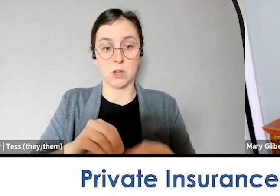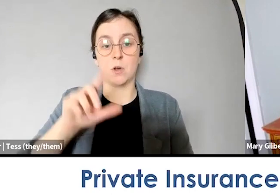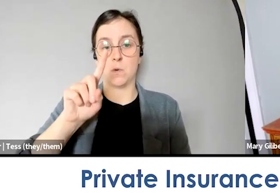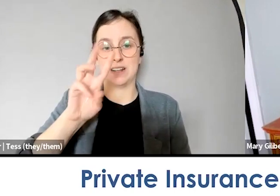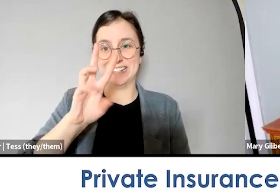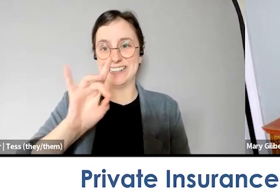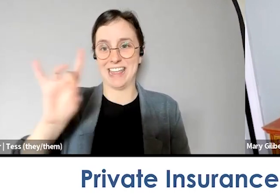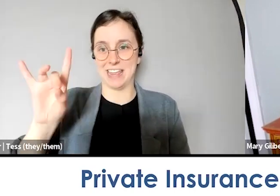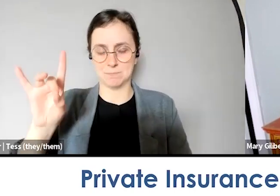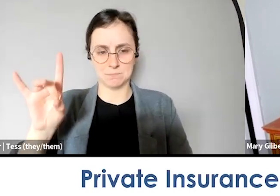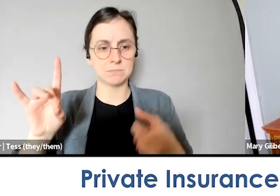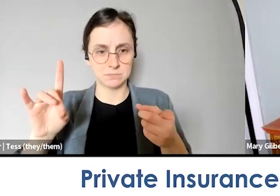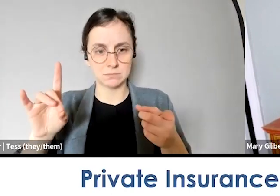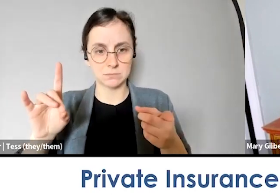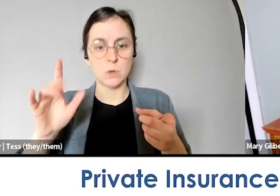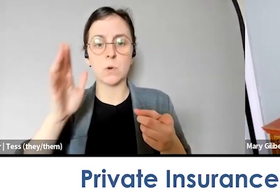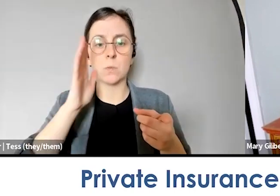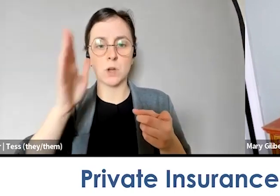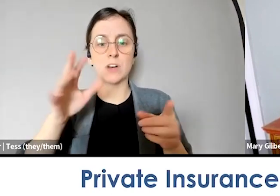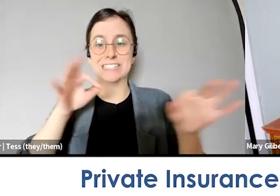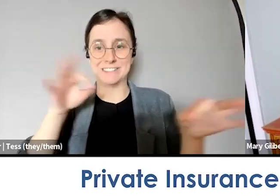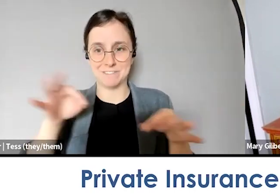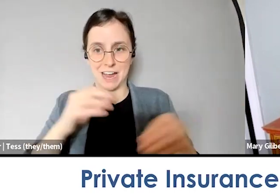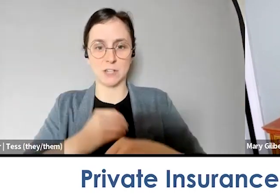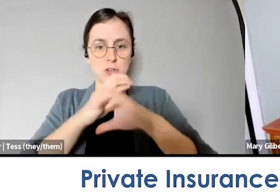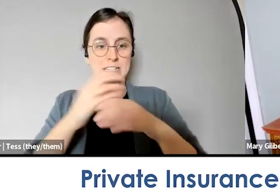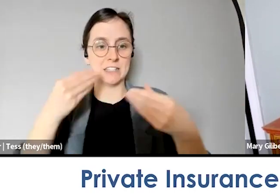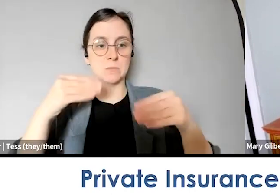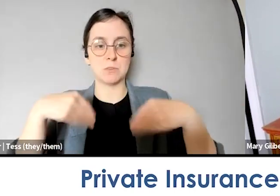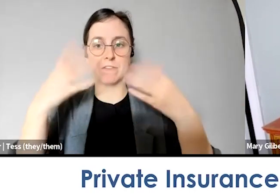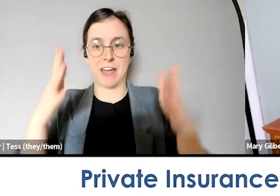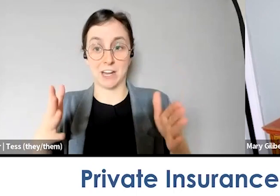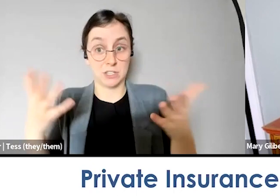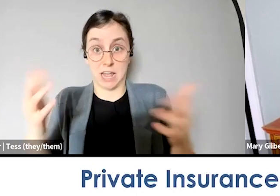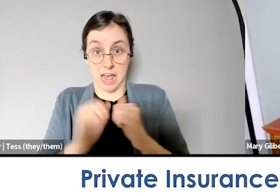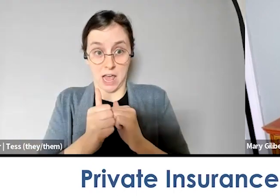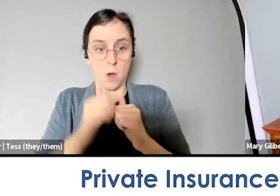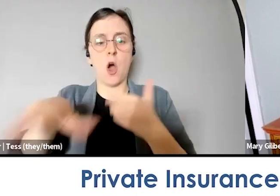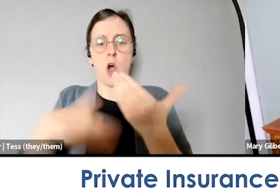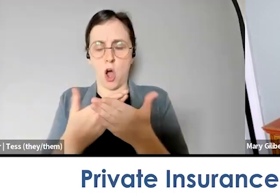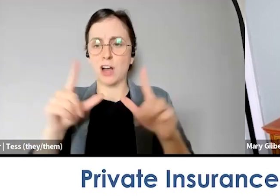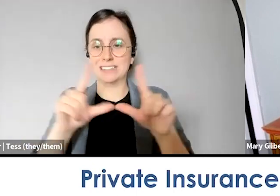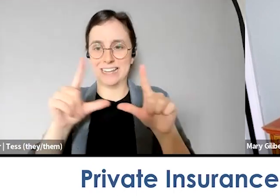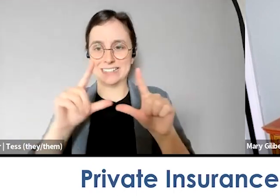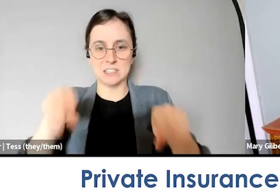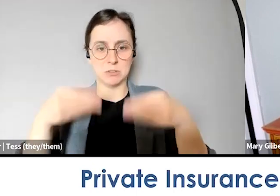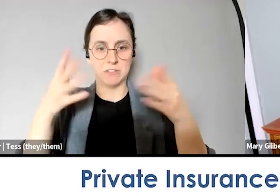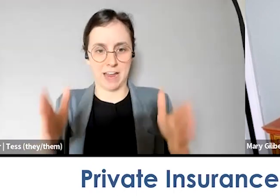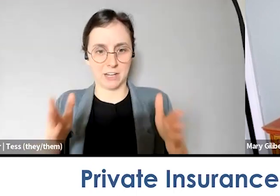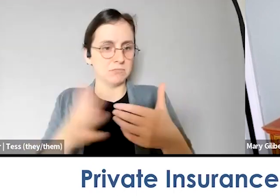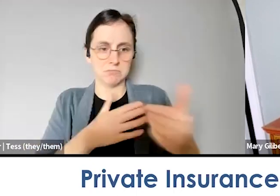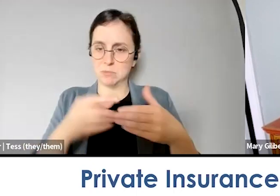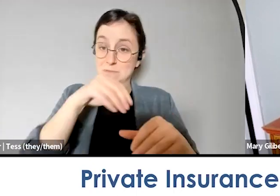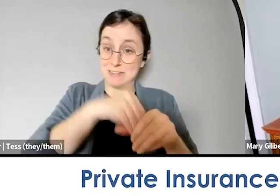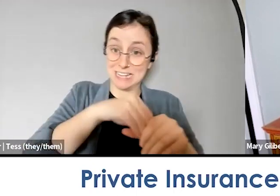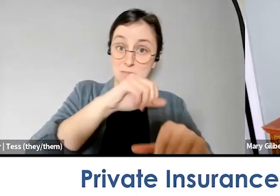providers, whether they're in or out of a facility, and they require coverage of behavioral health crisis services. So that's